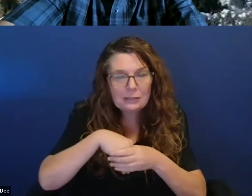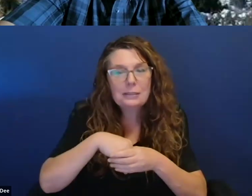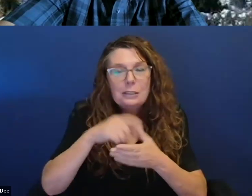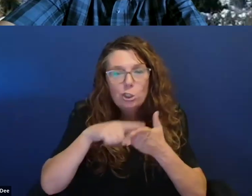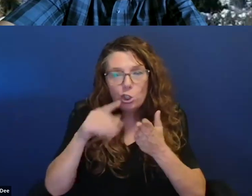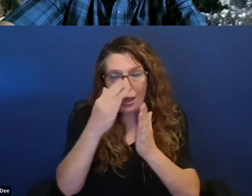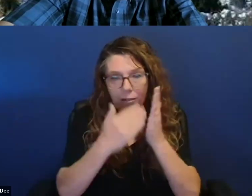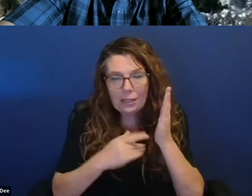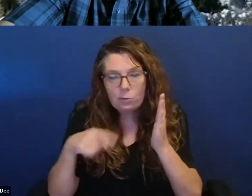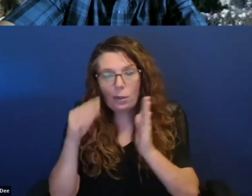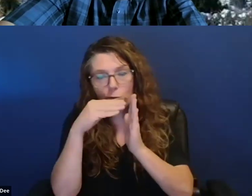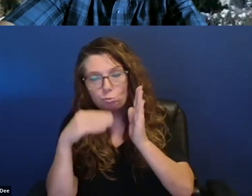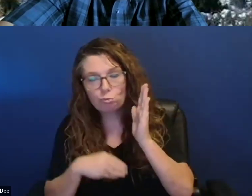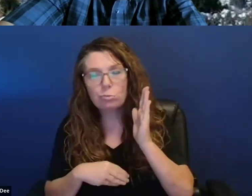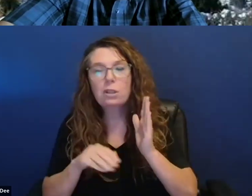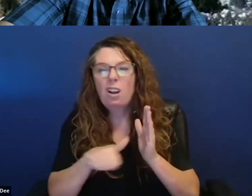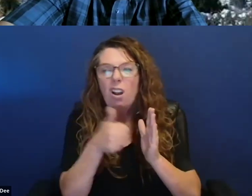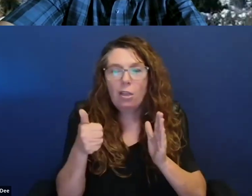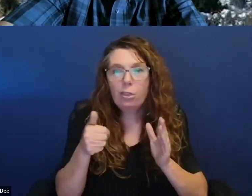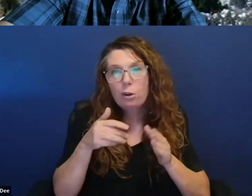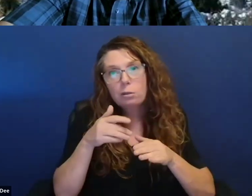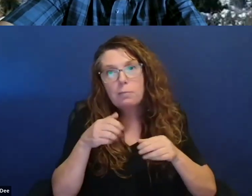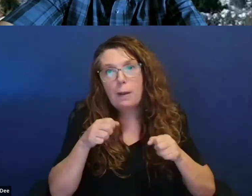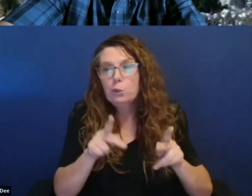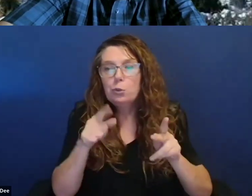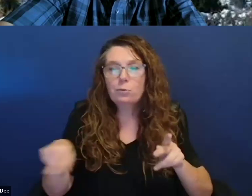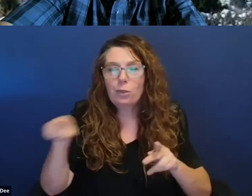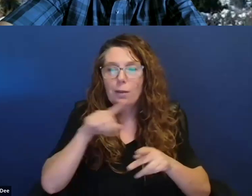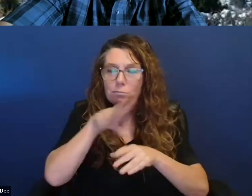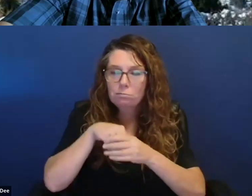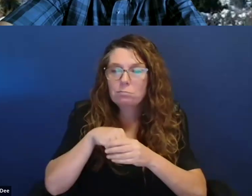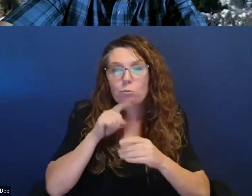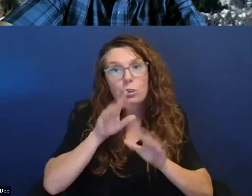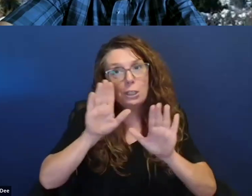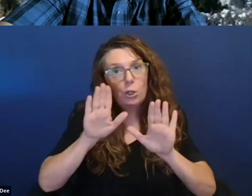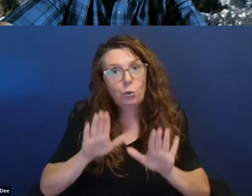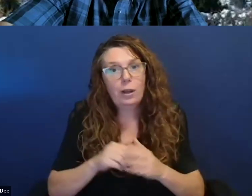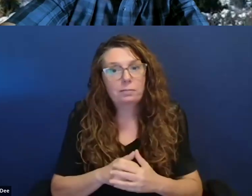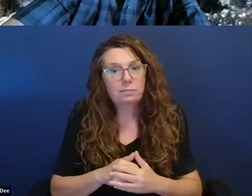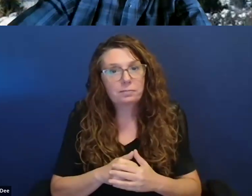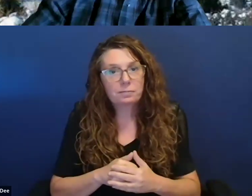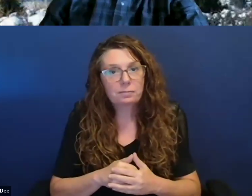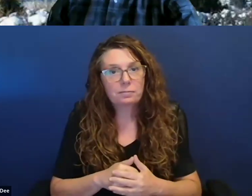availability of opportunities that scholars can participate in. Those are all really great ideas.